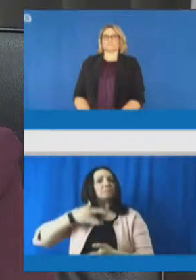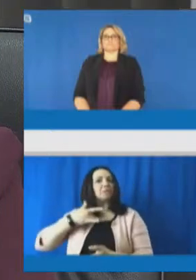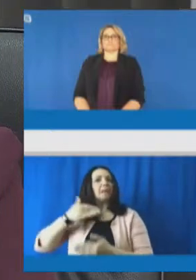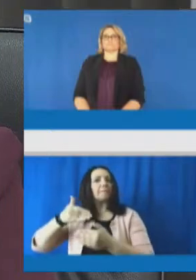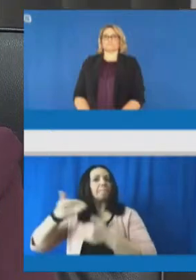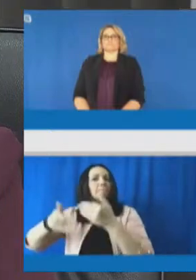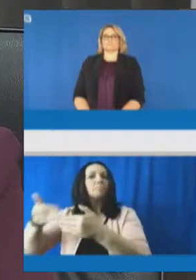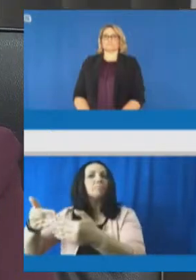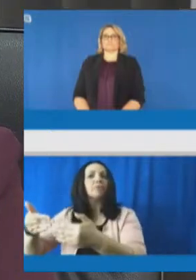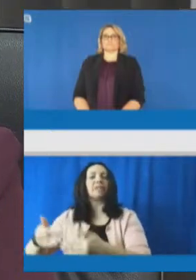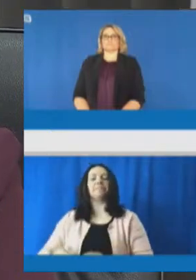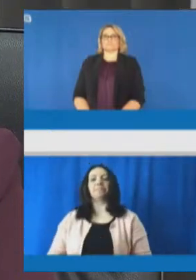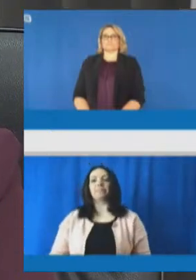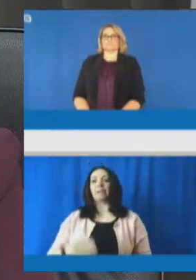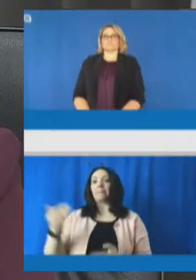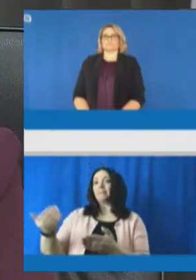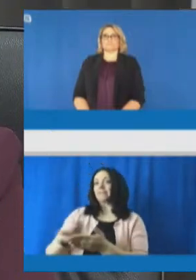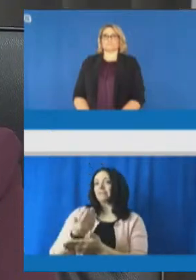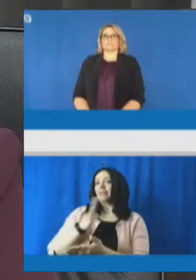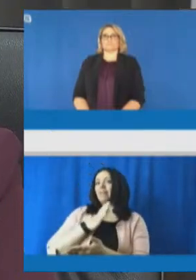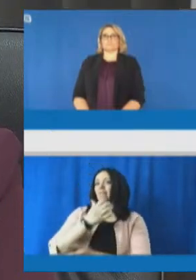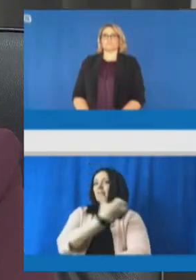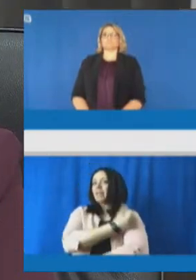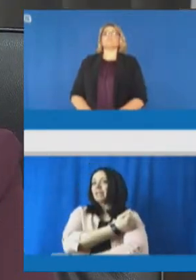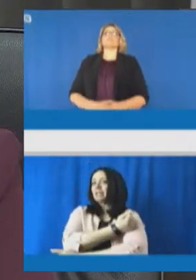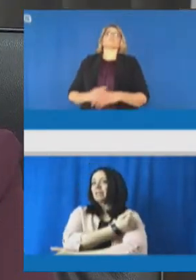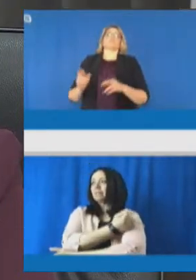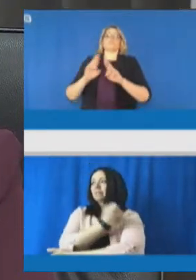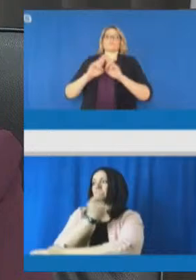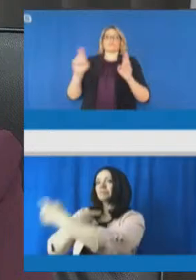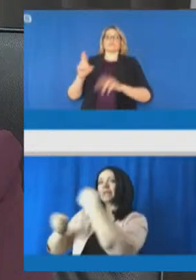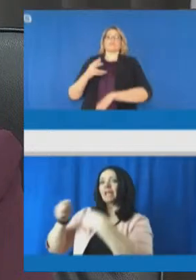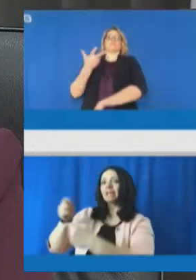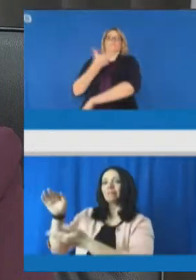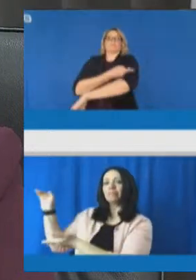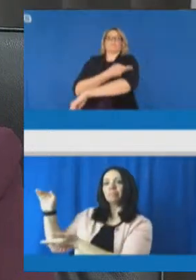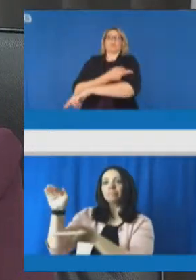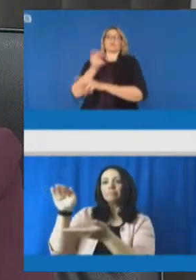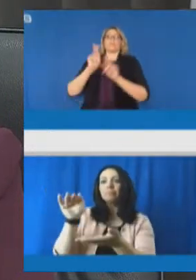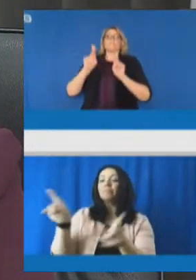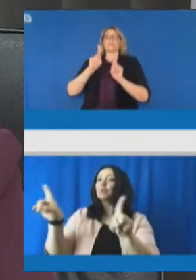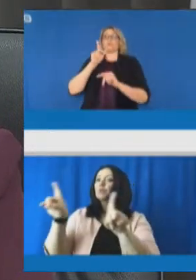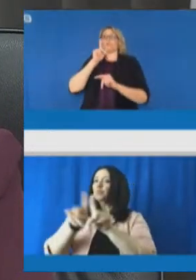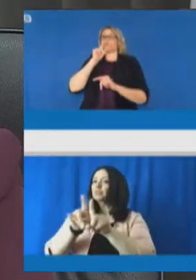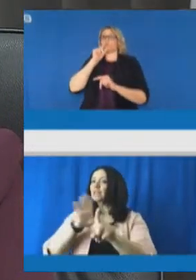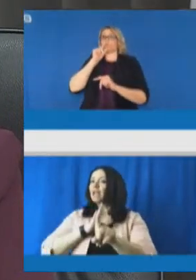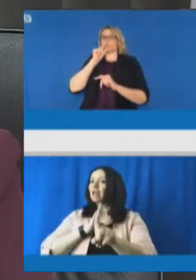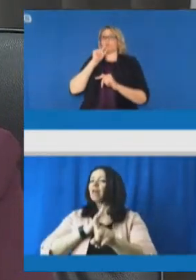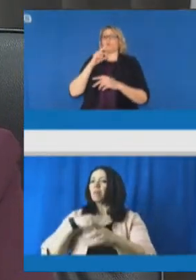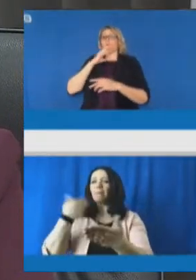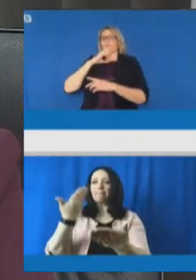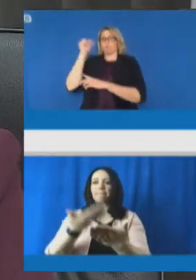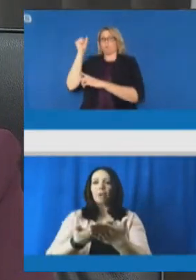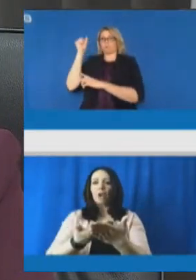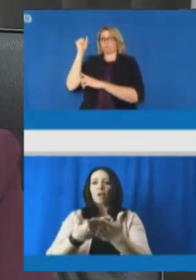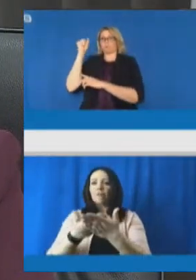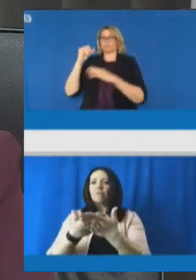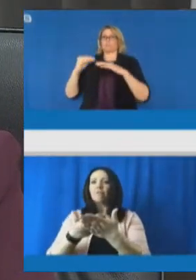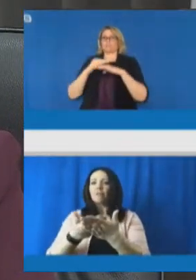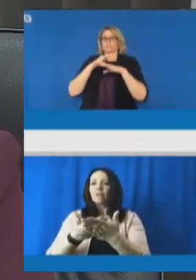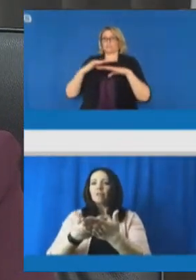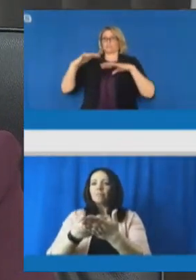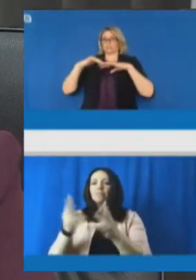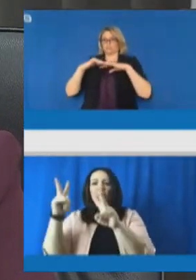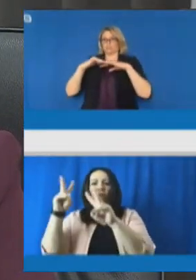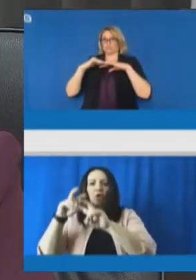other residential facilities, frontline healthcare workers and First Nation residents is almost complete. We are now moving into the